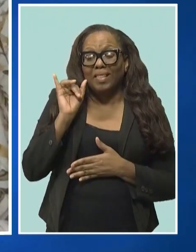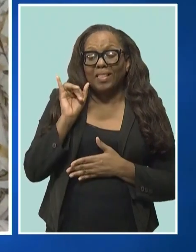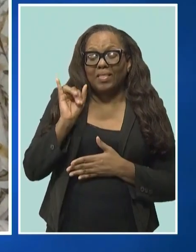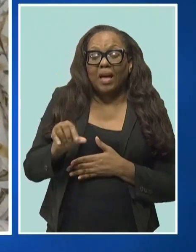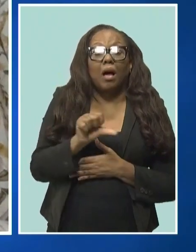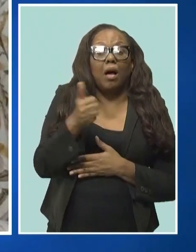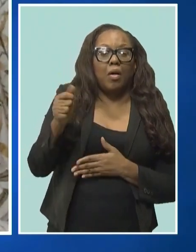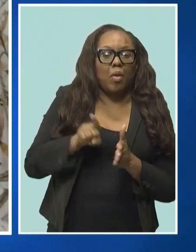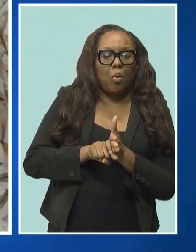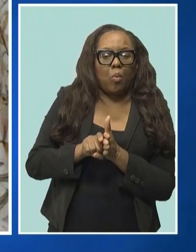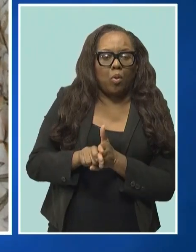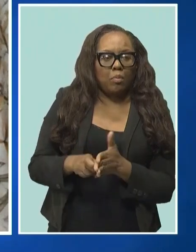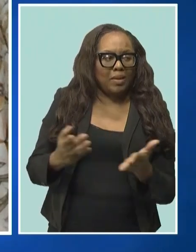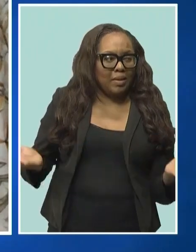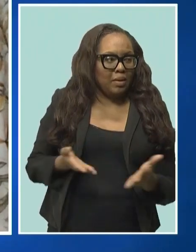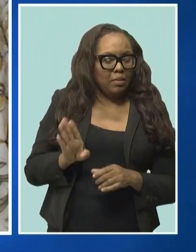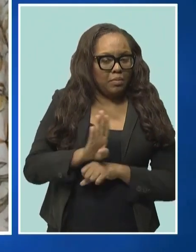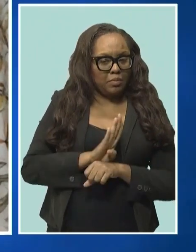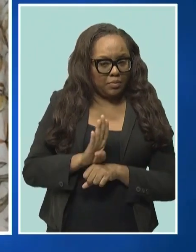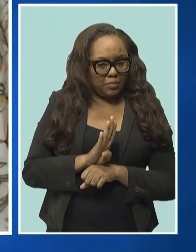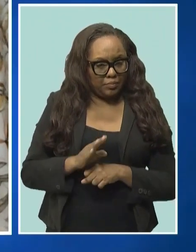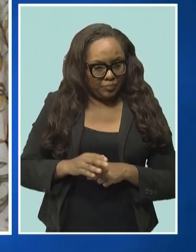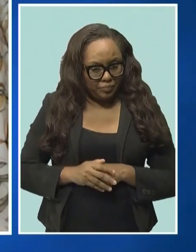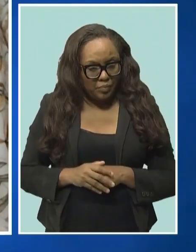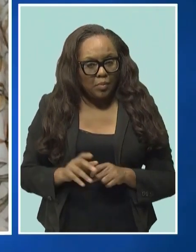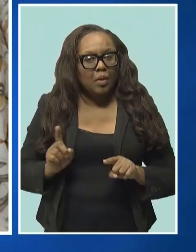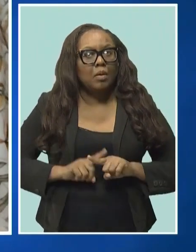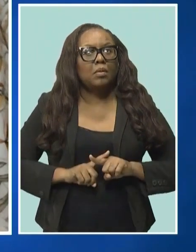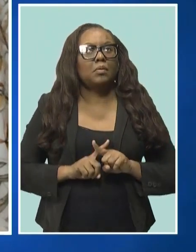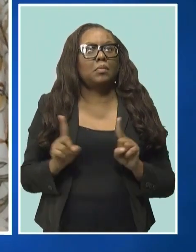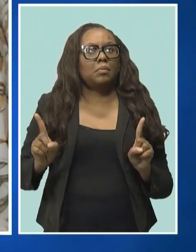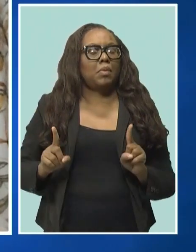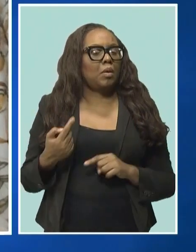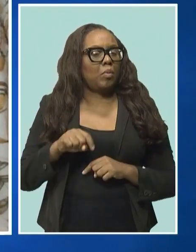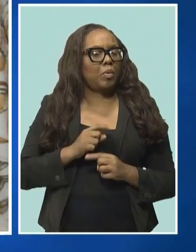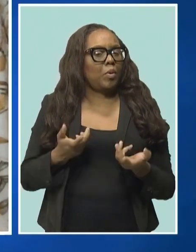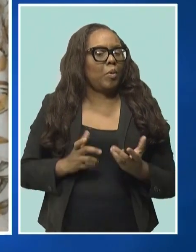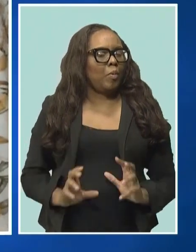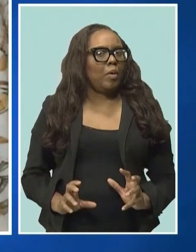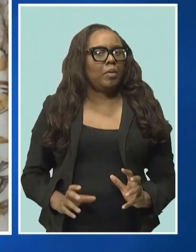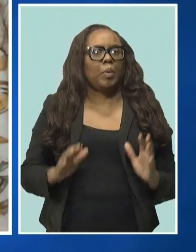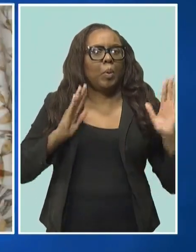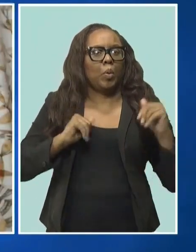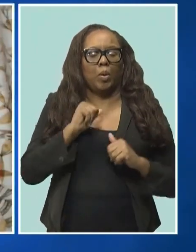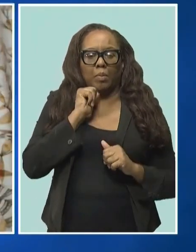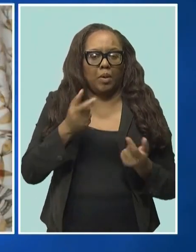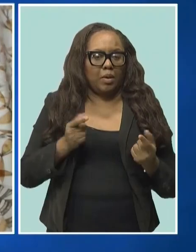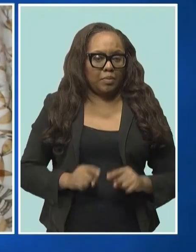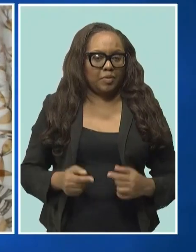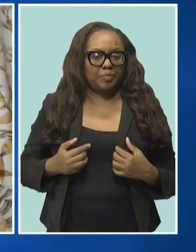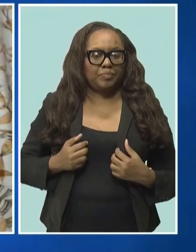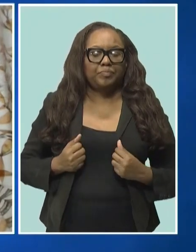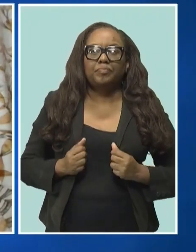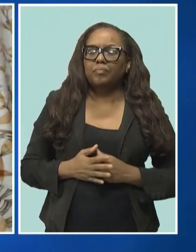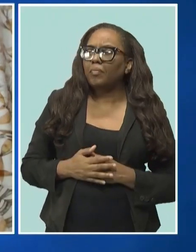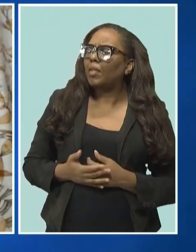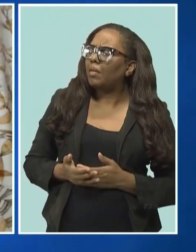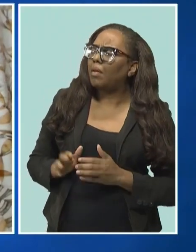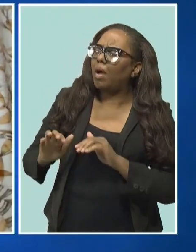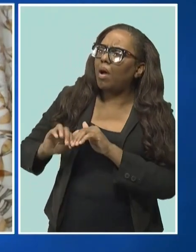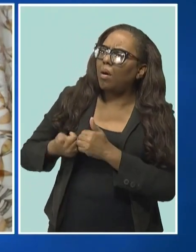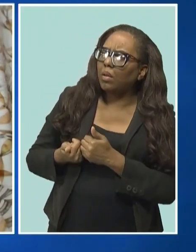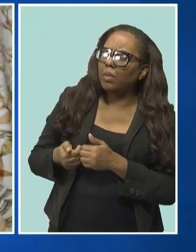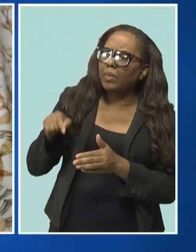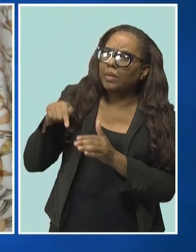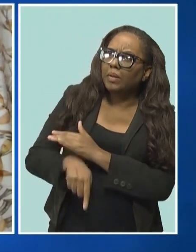Barbados. However, having another vector for that worm is not the ideal situation. Naturally, the question is, how can we